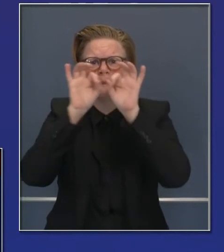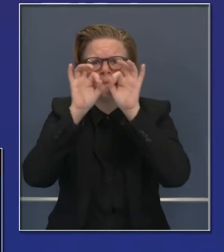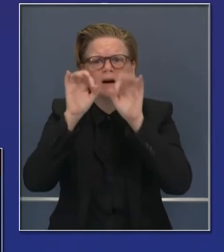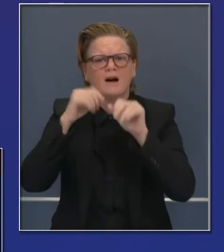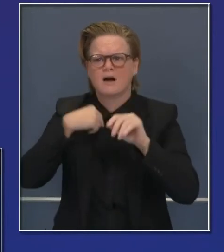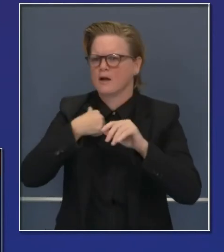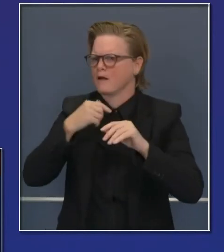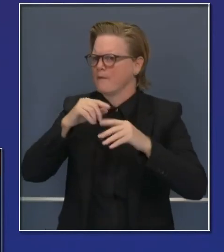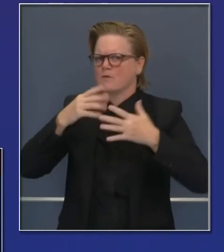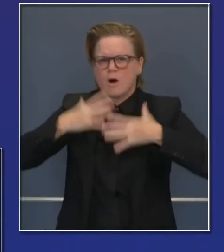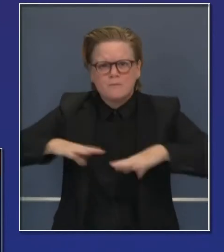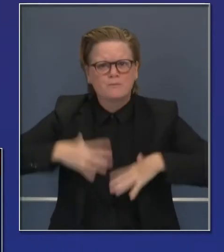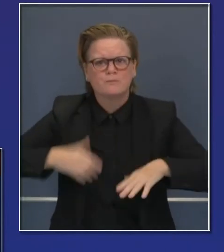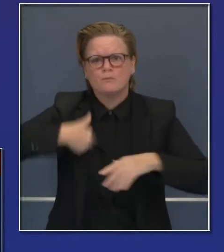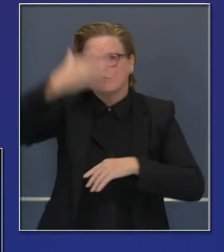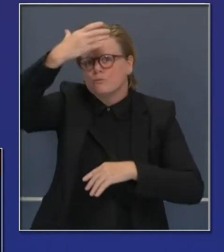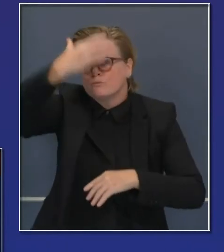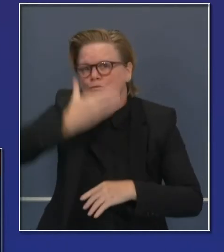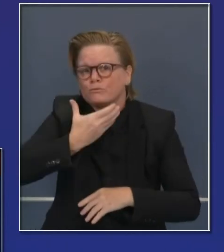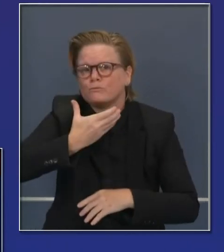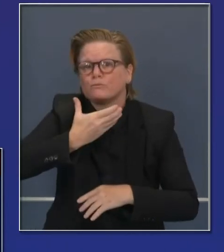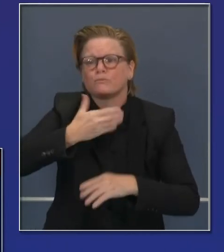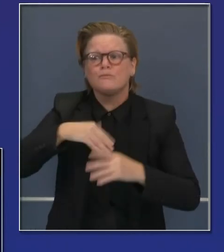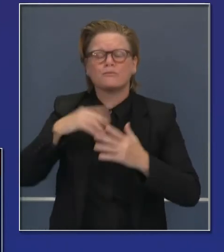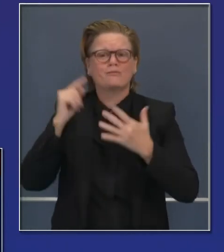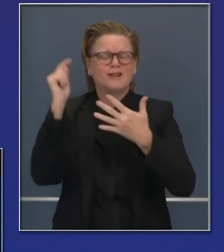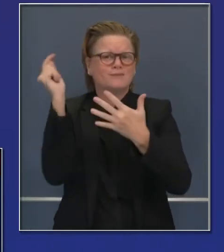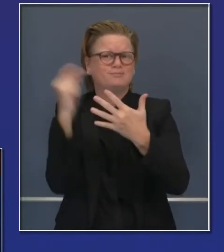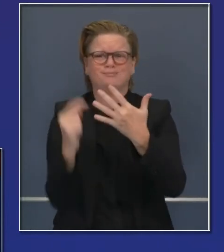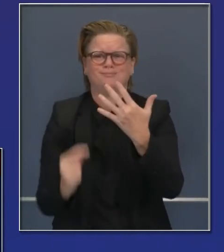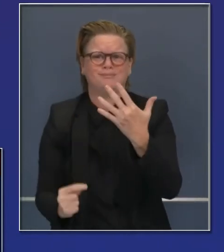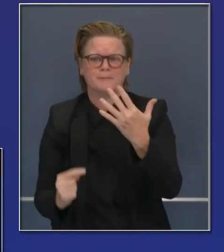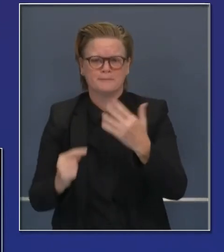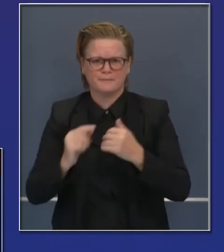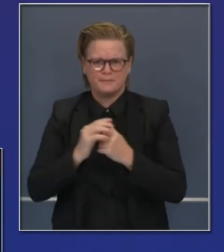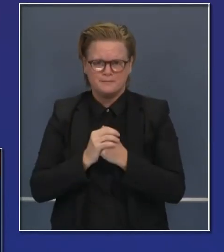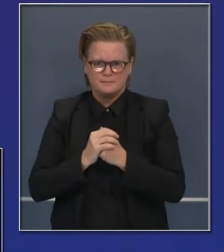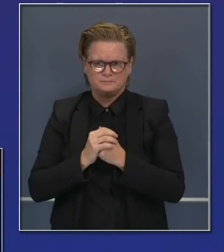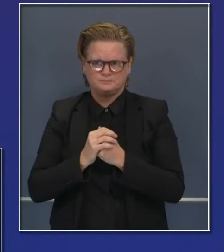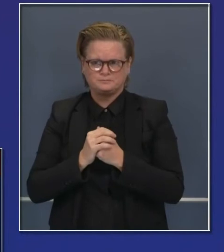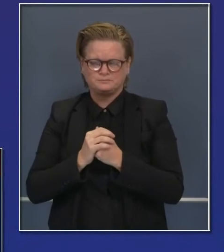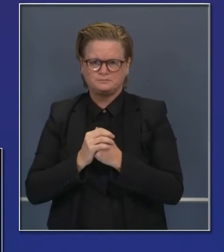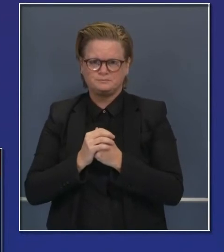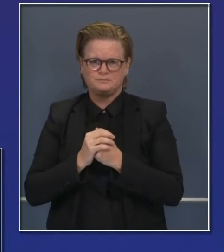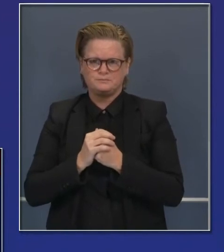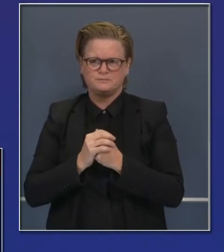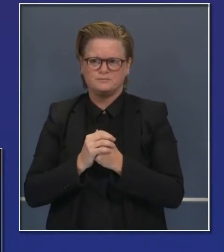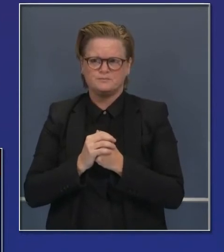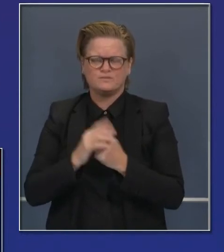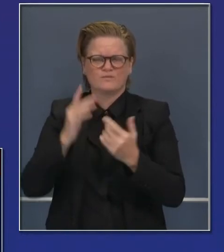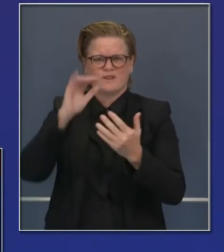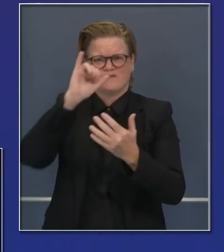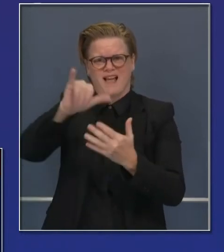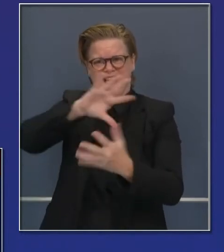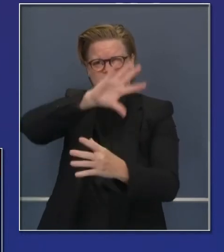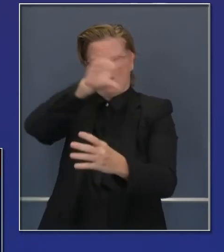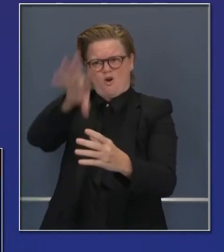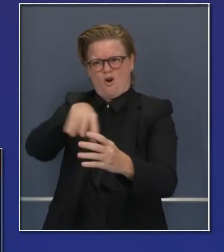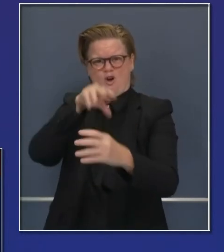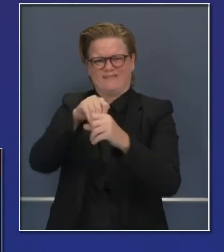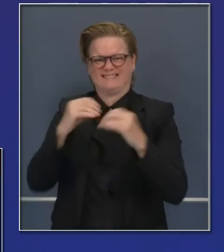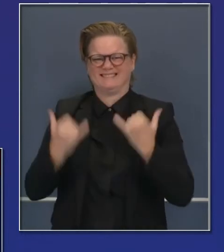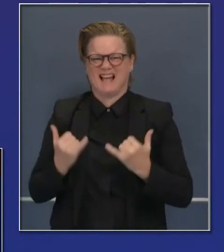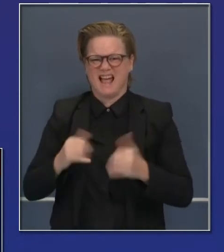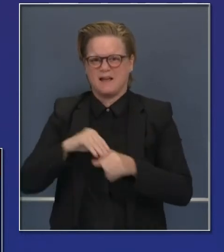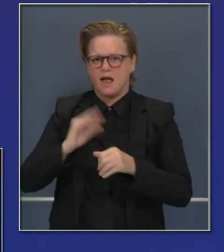million masks, face shields, and the like, all part of our current cache and inventory. And